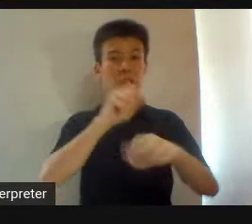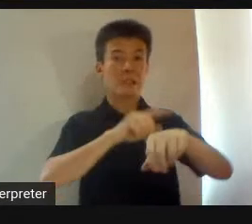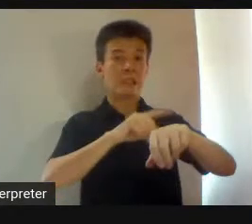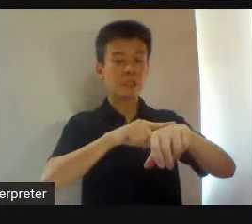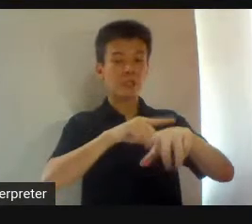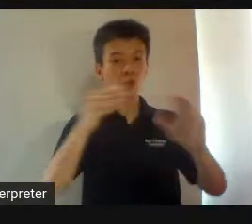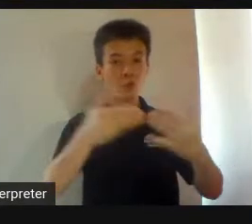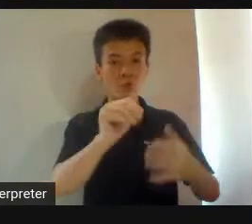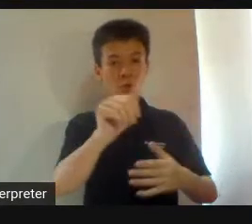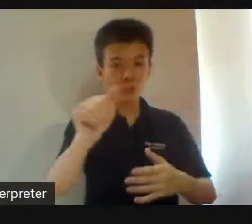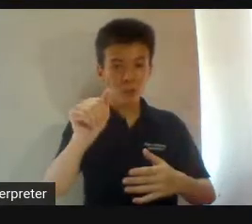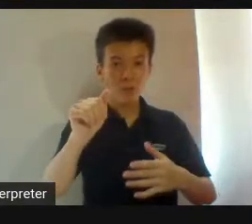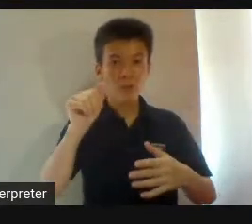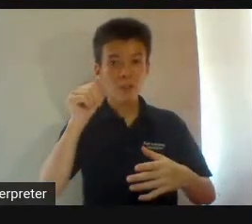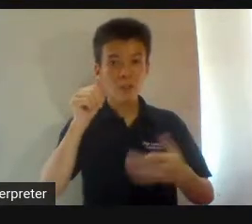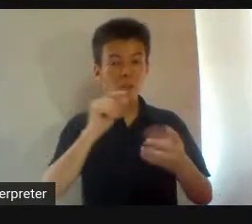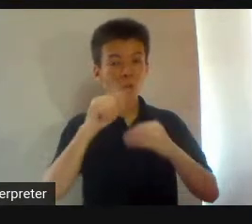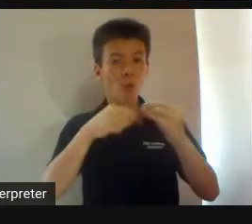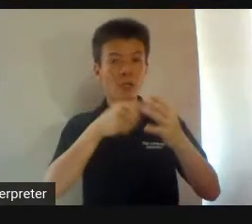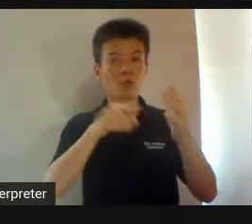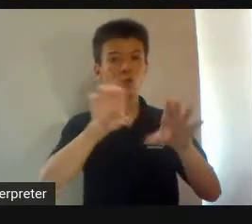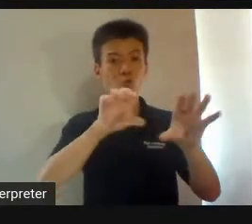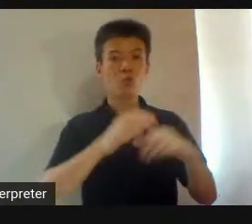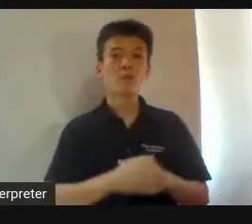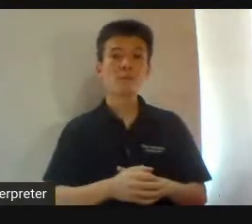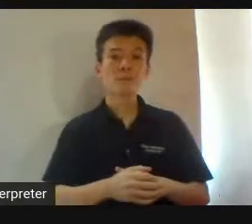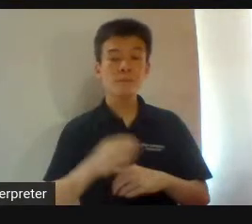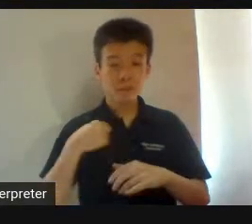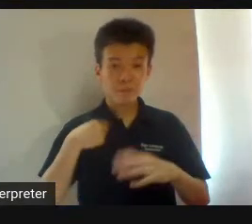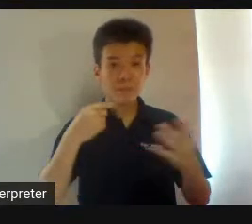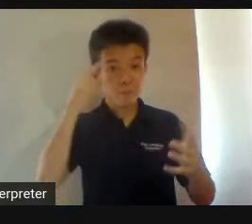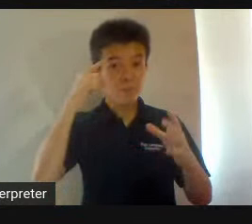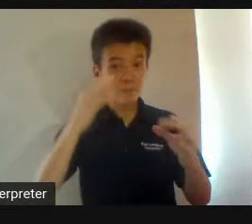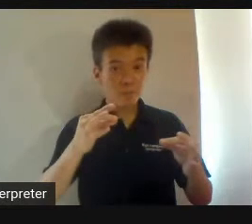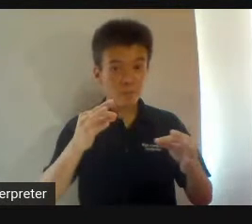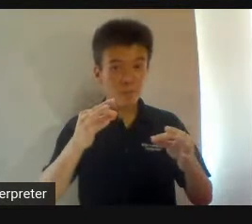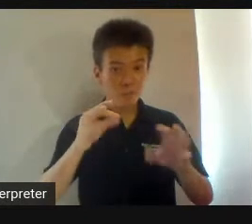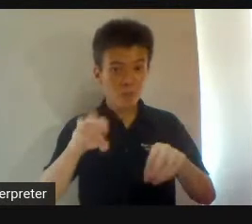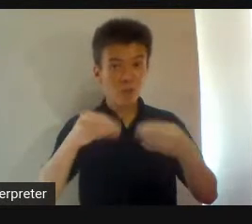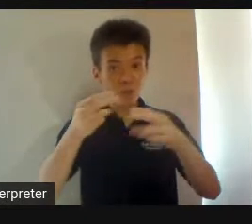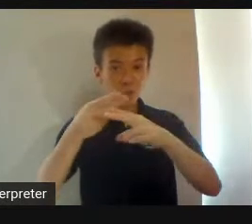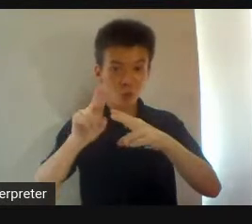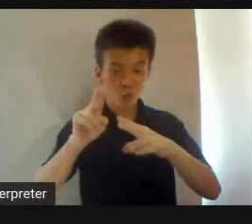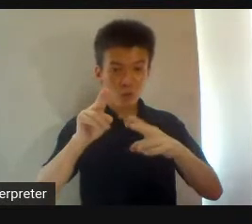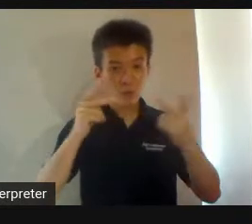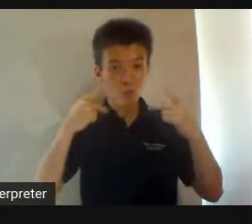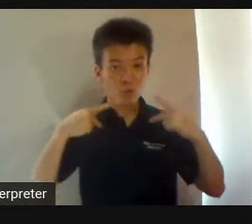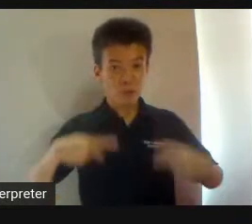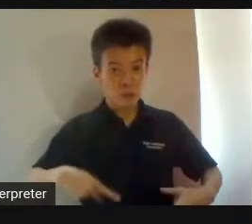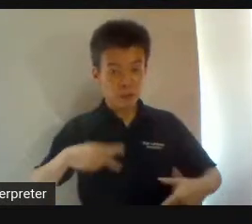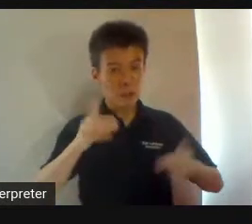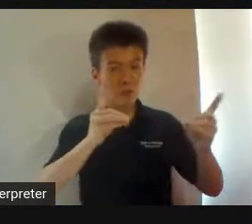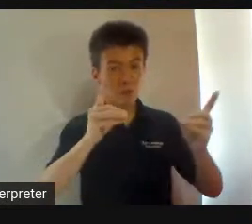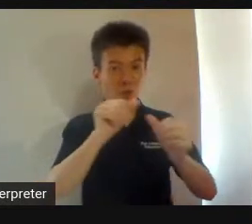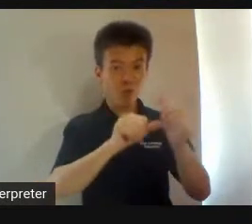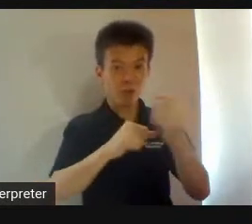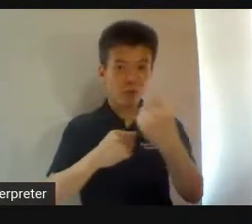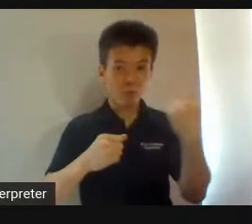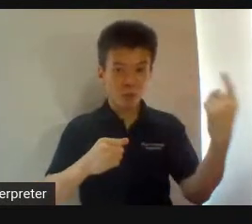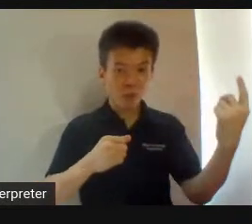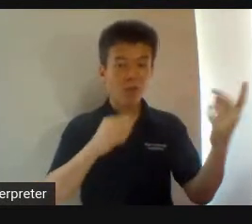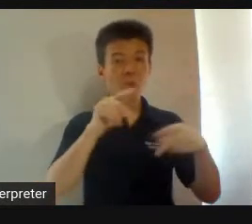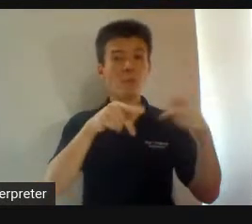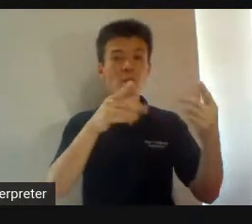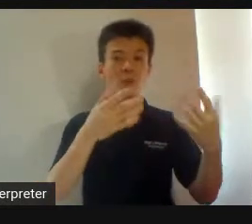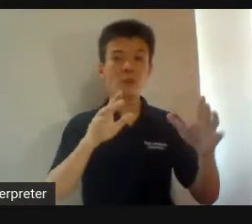introduce yourselves and talk a bit about what you do. We've decided that we're going to give a short physical description of everyone for people who